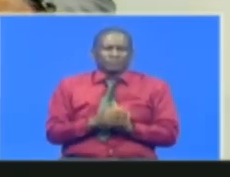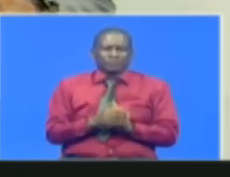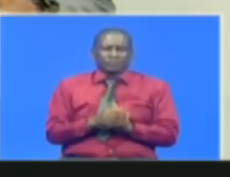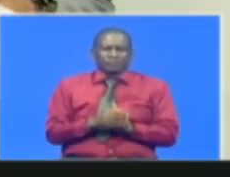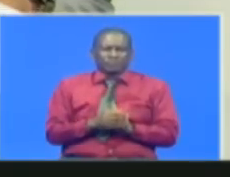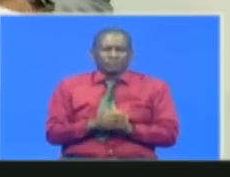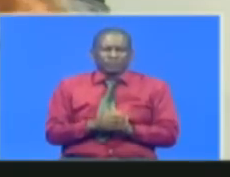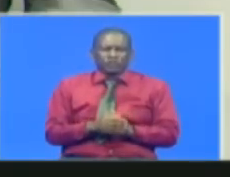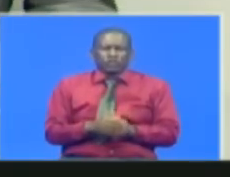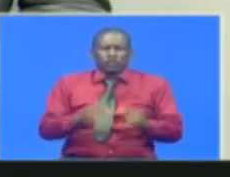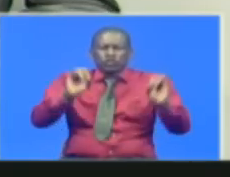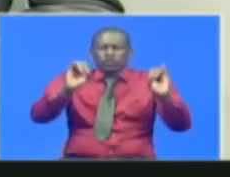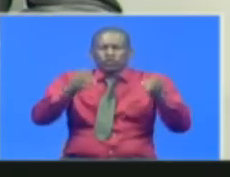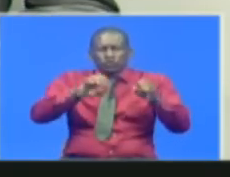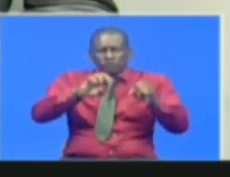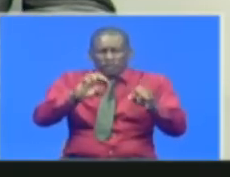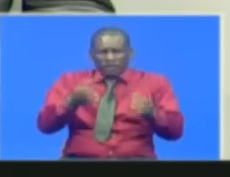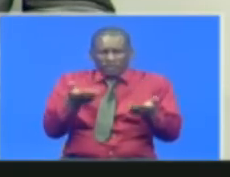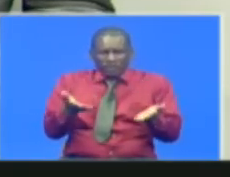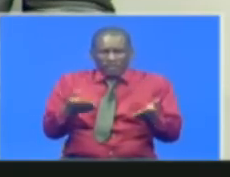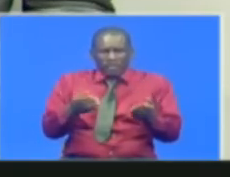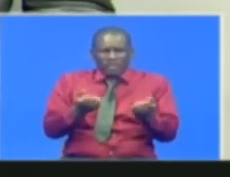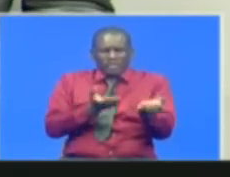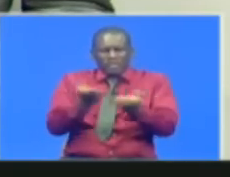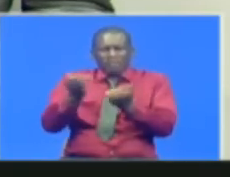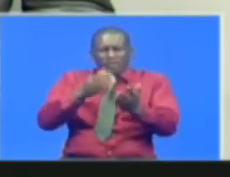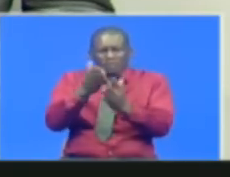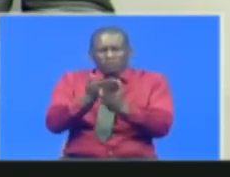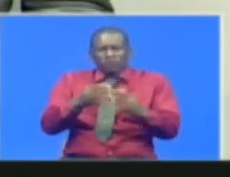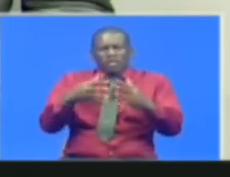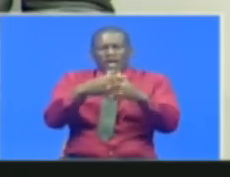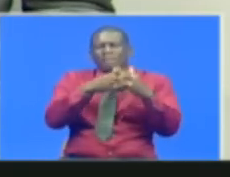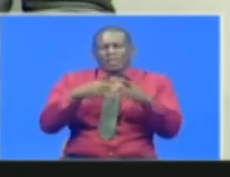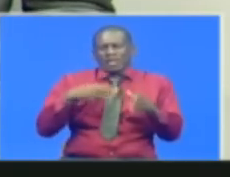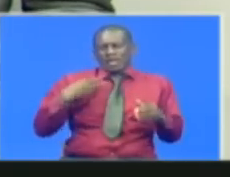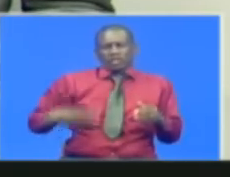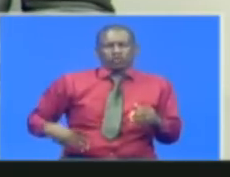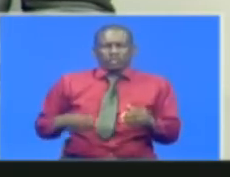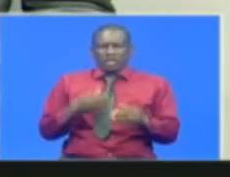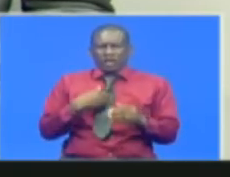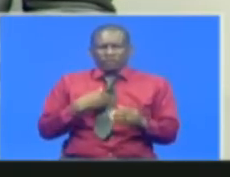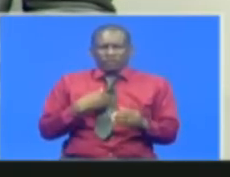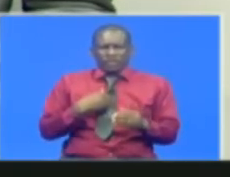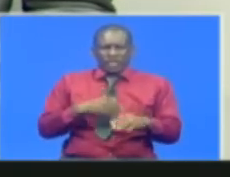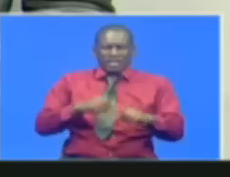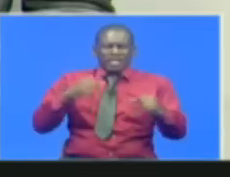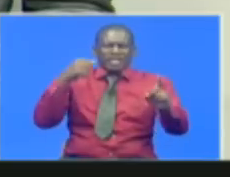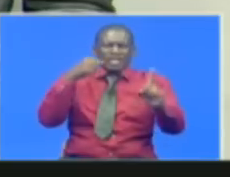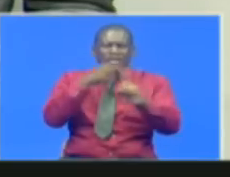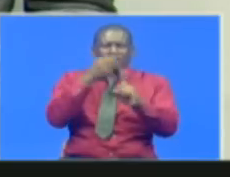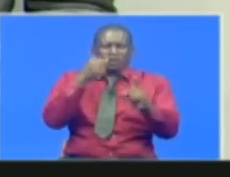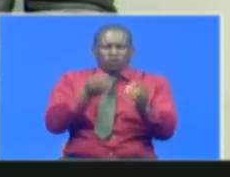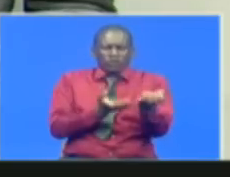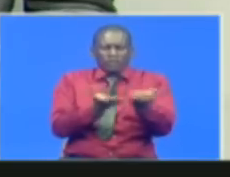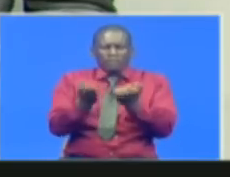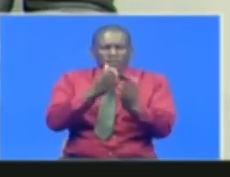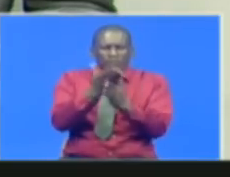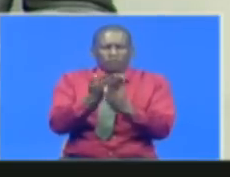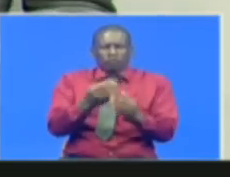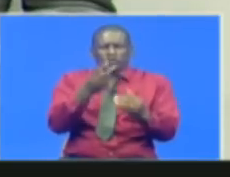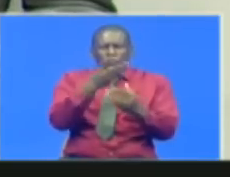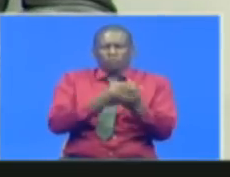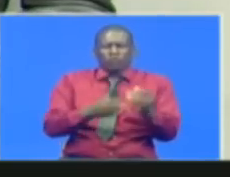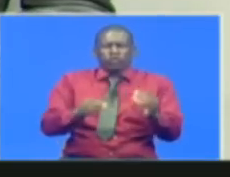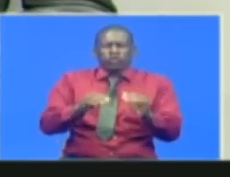And on to news further afield, the trade escalation between the US and China is having an adverse impact on the volume of trade between the two